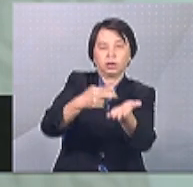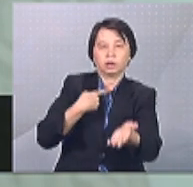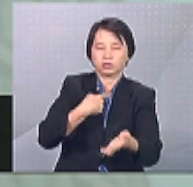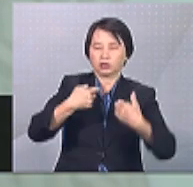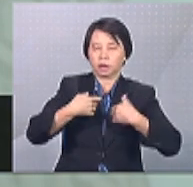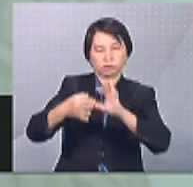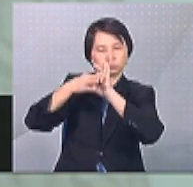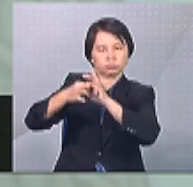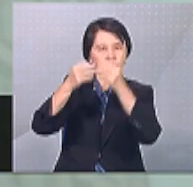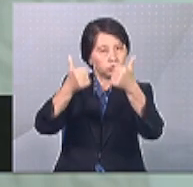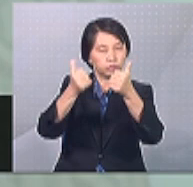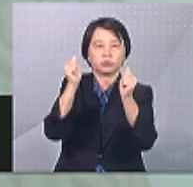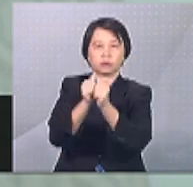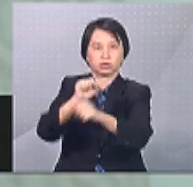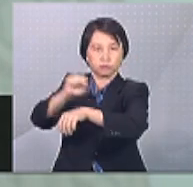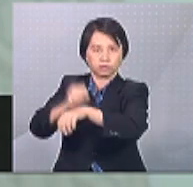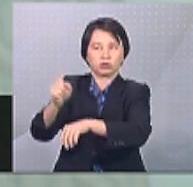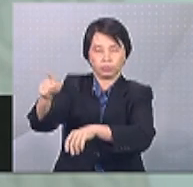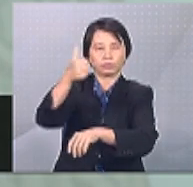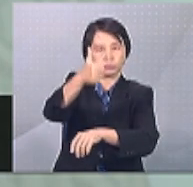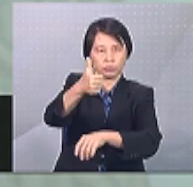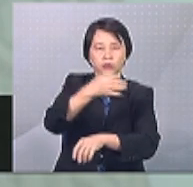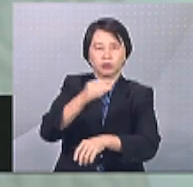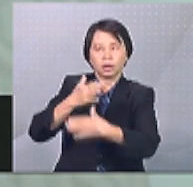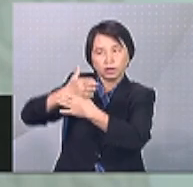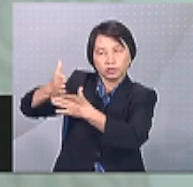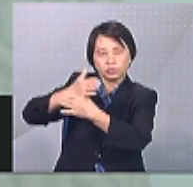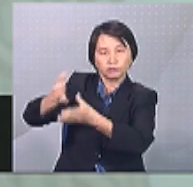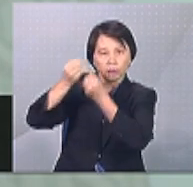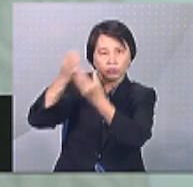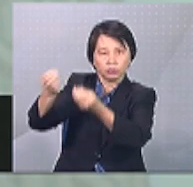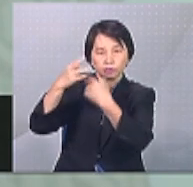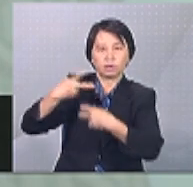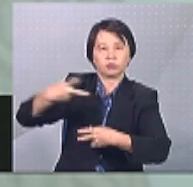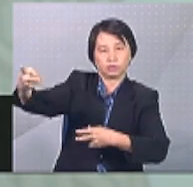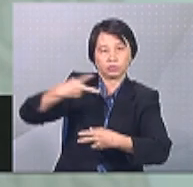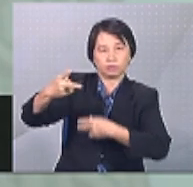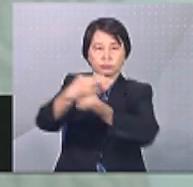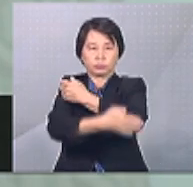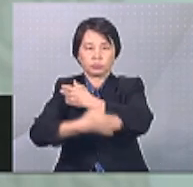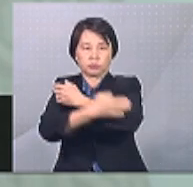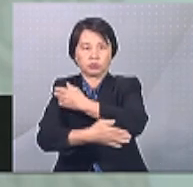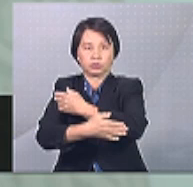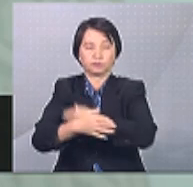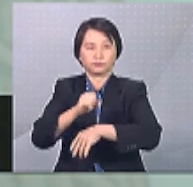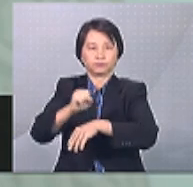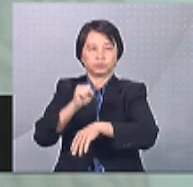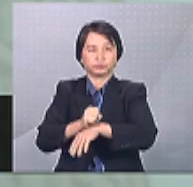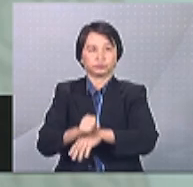authority. So we hope that we are sharing information as well from both countries. So can I have the second question